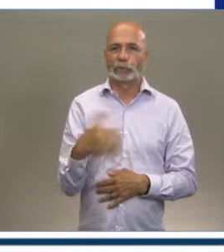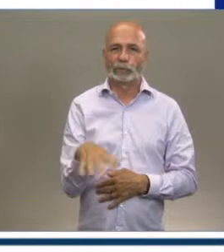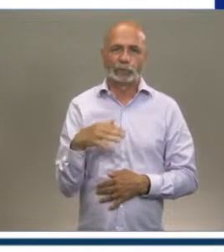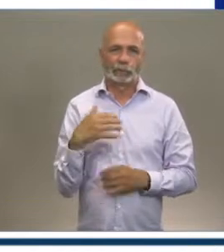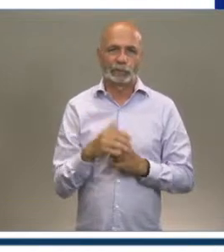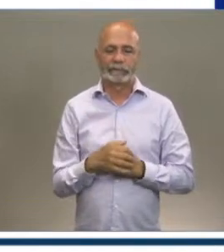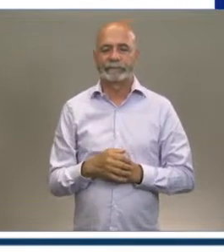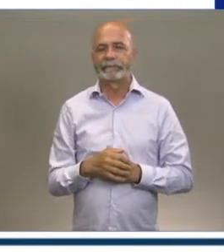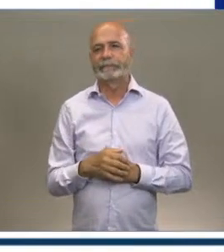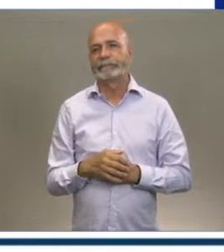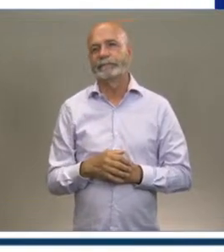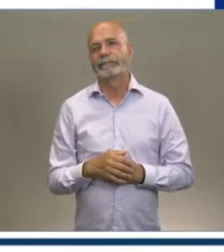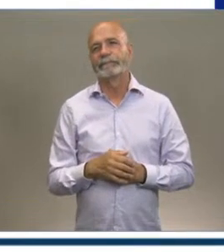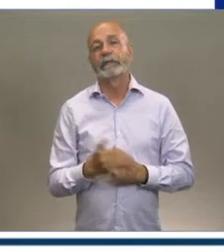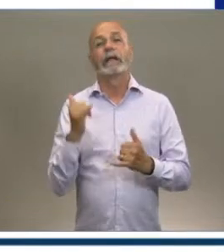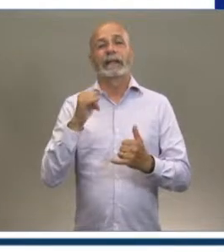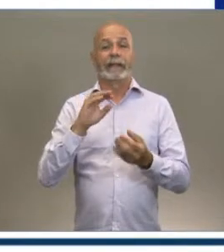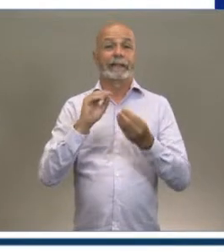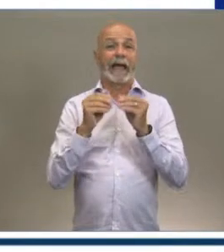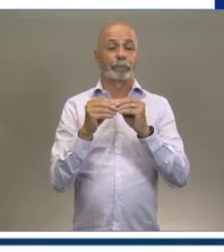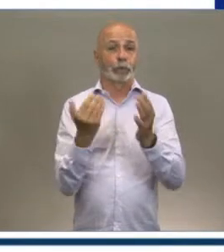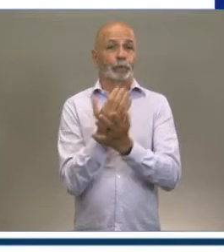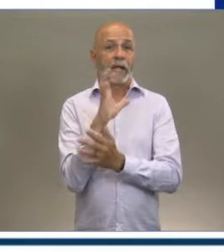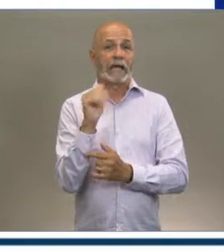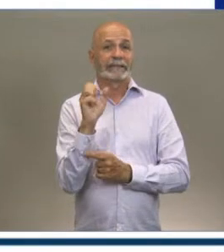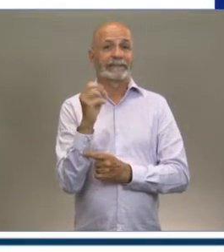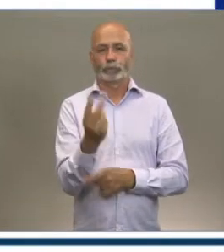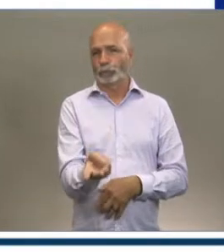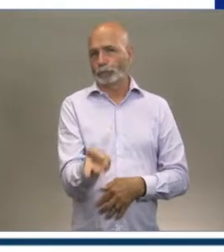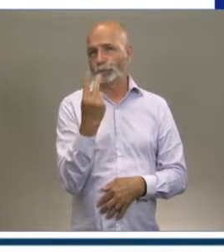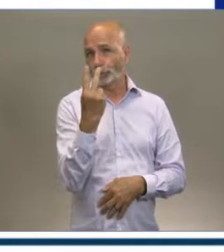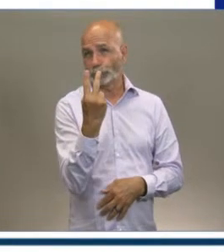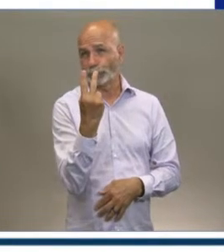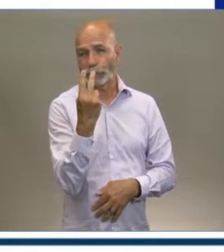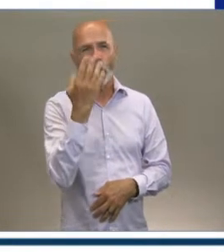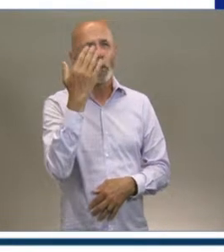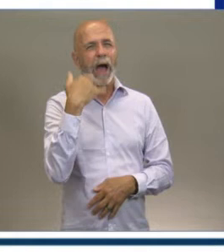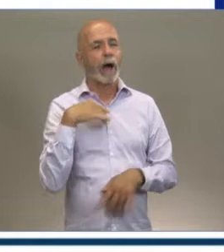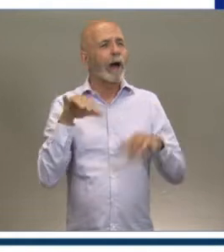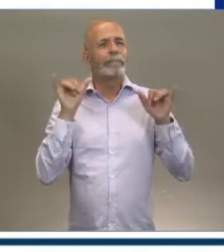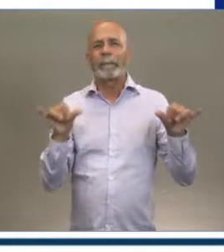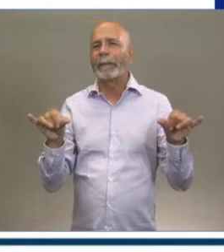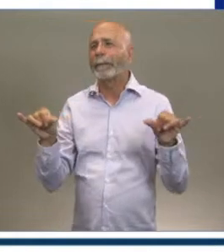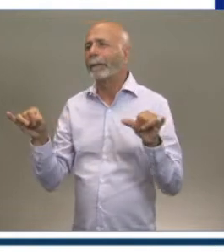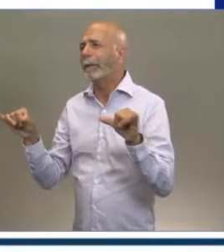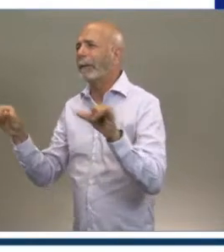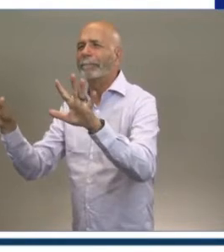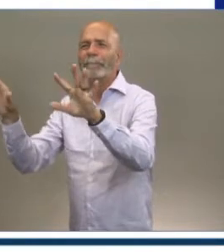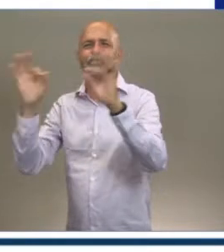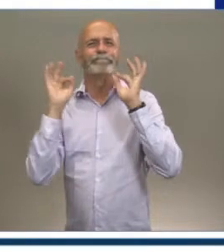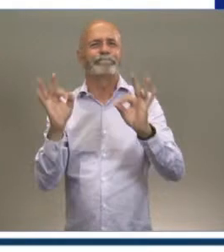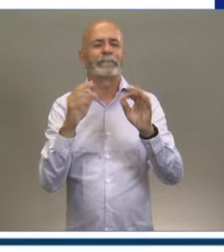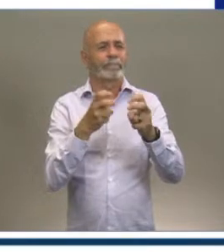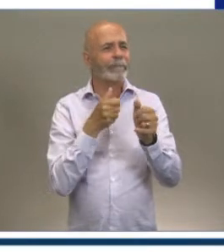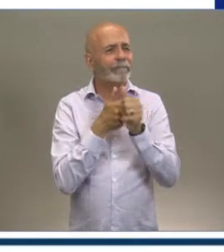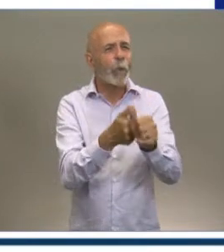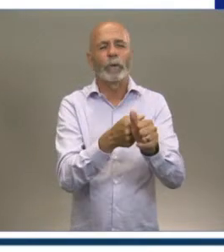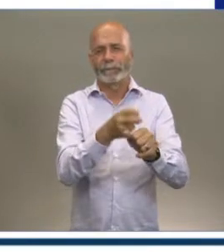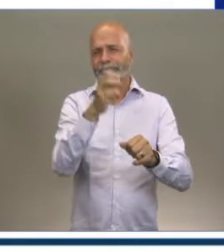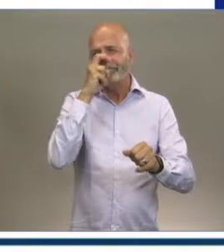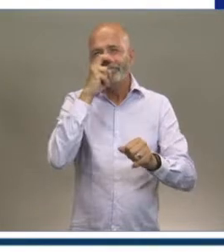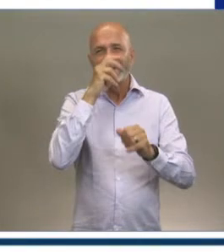only 2, and that's thanks to all Nova Scotians for doing the work, following restrictions, getting tested, and getting out and get to your